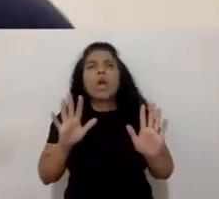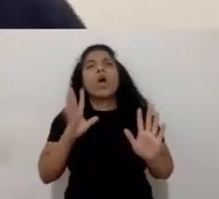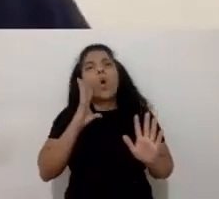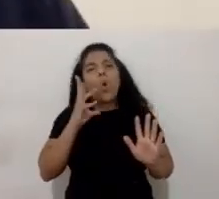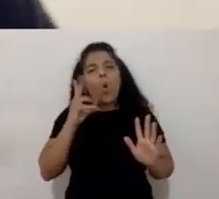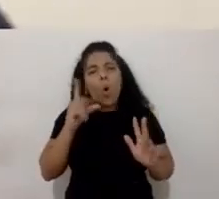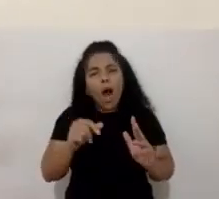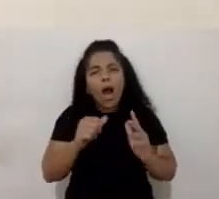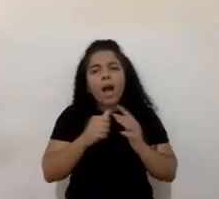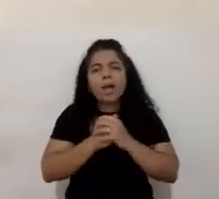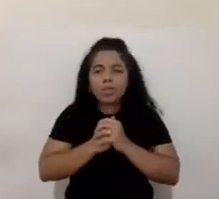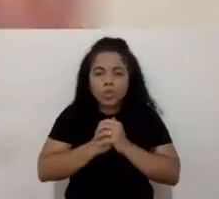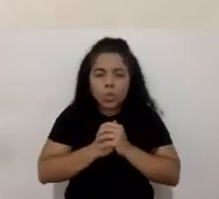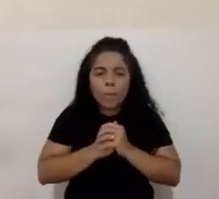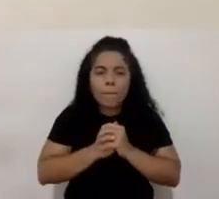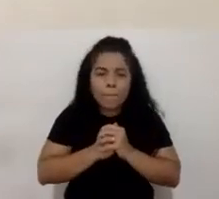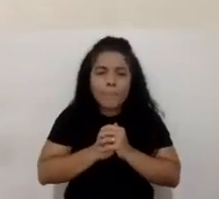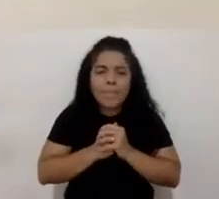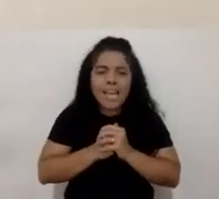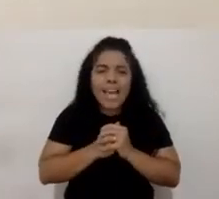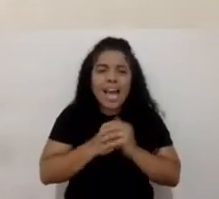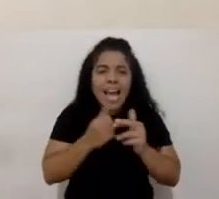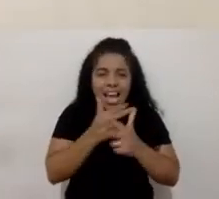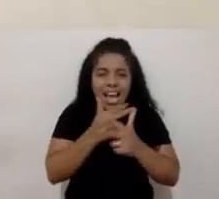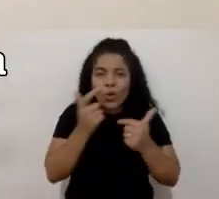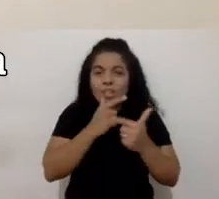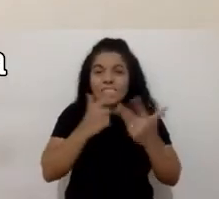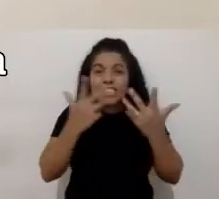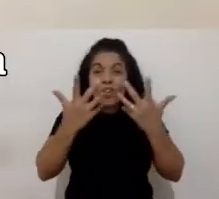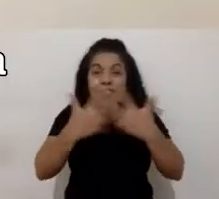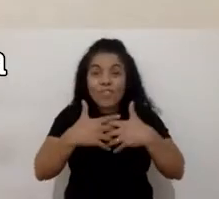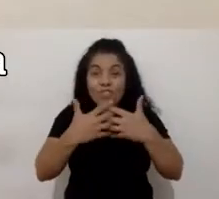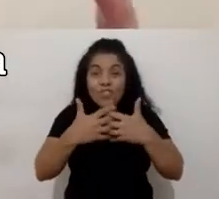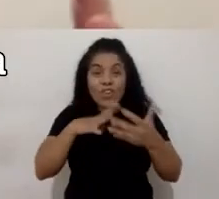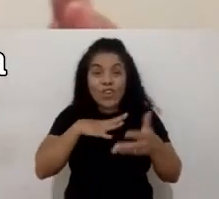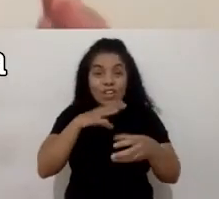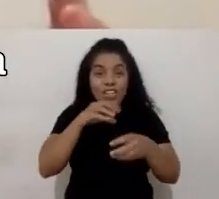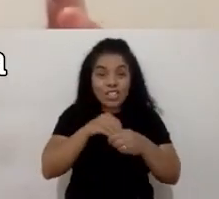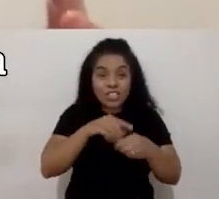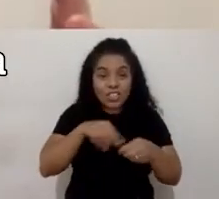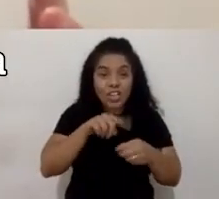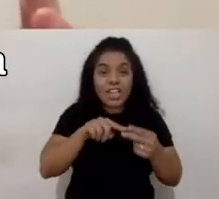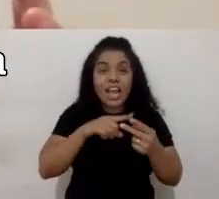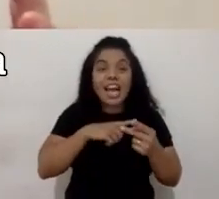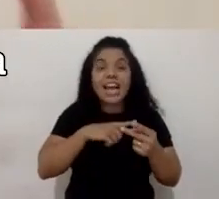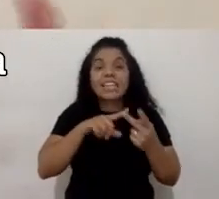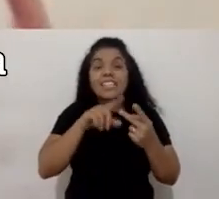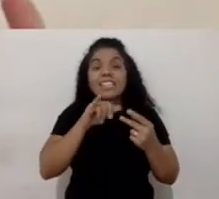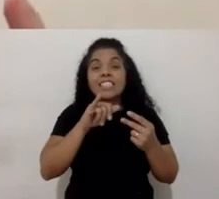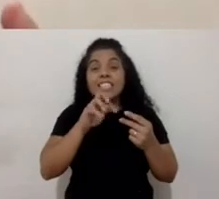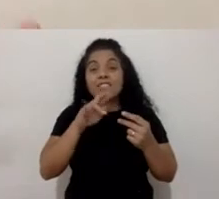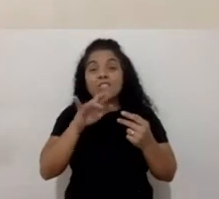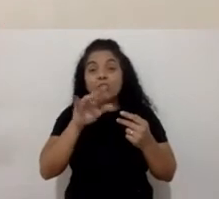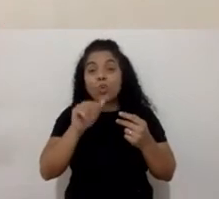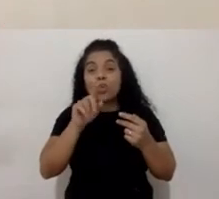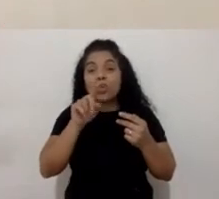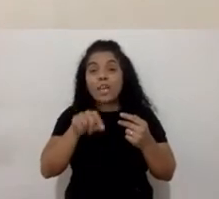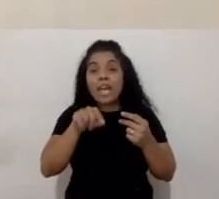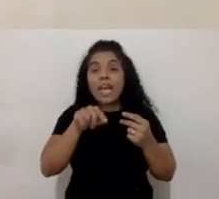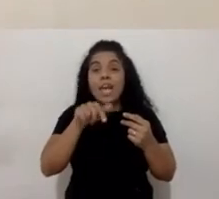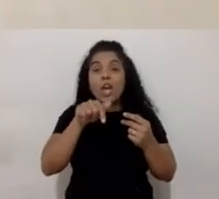the infrastructure stacks, that kind of architectural quantum. So the bigger chunk of infrastructure that you have in your pipeline, in each